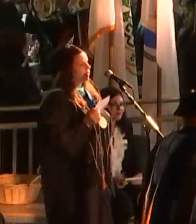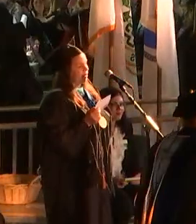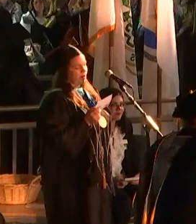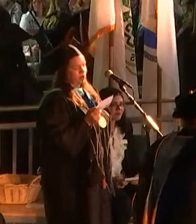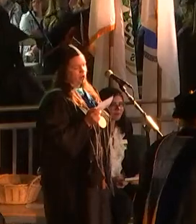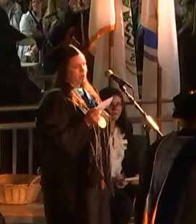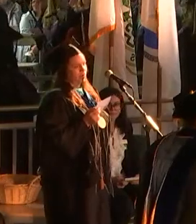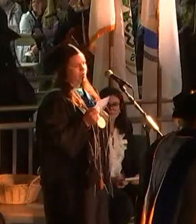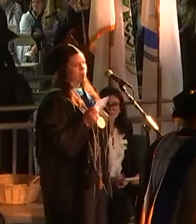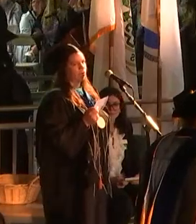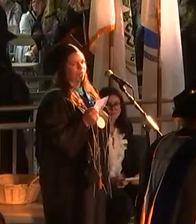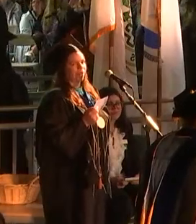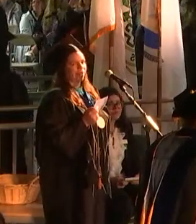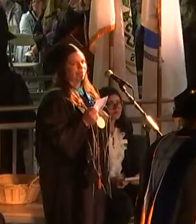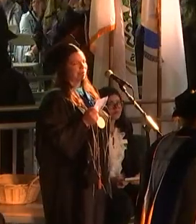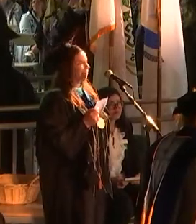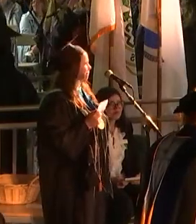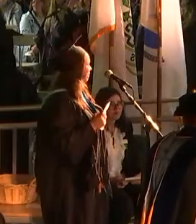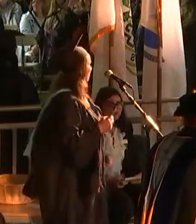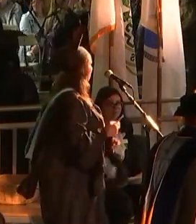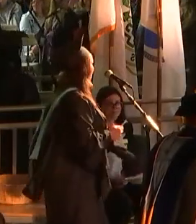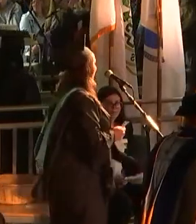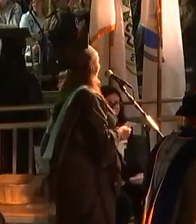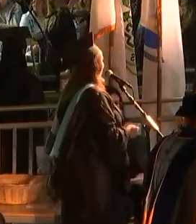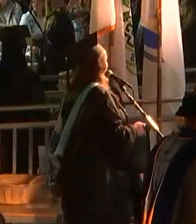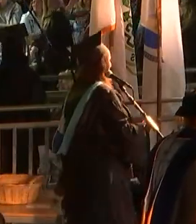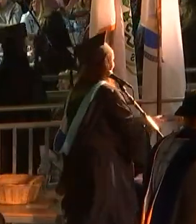Patrick C. Sherman, cum laude.